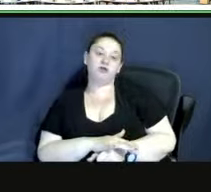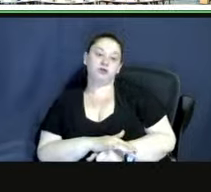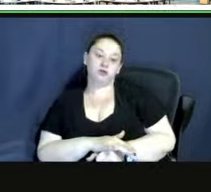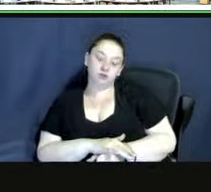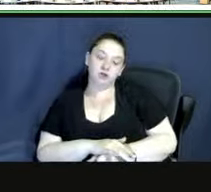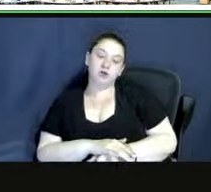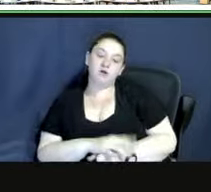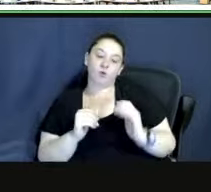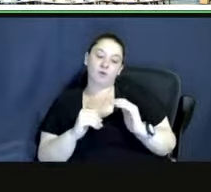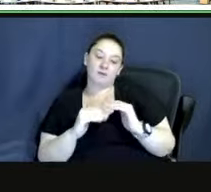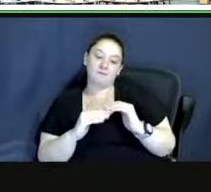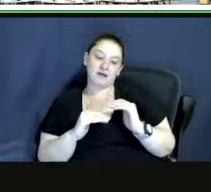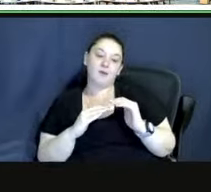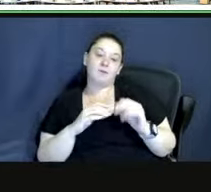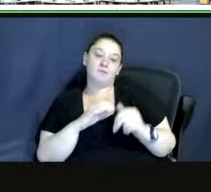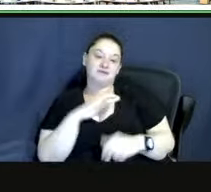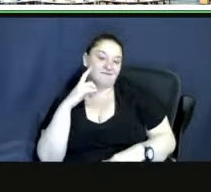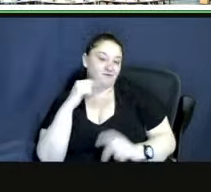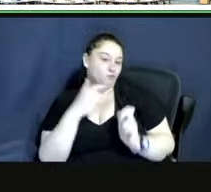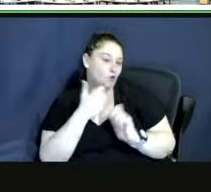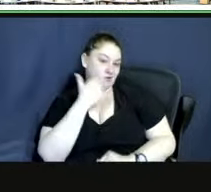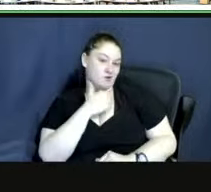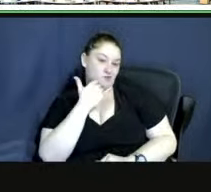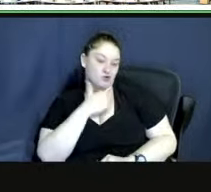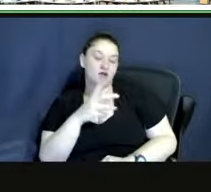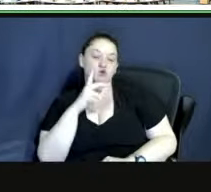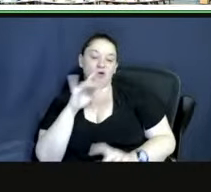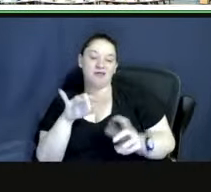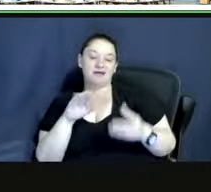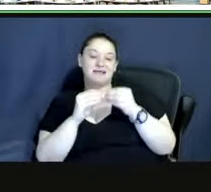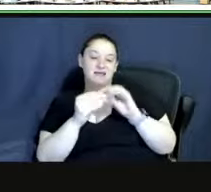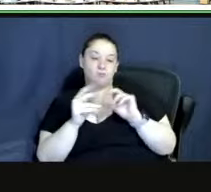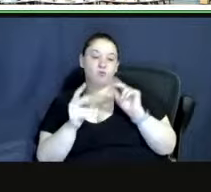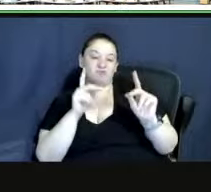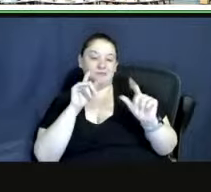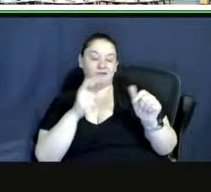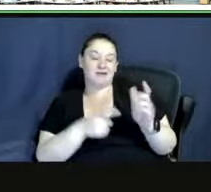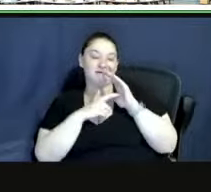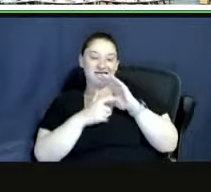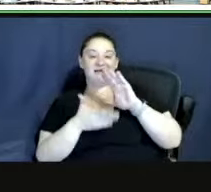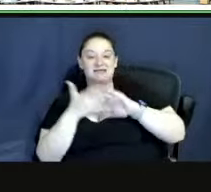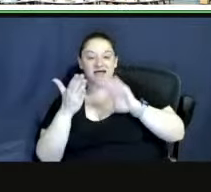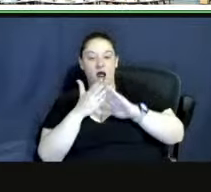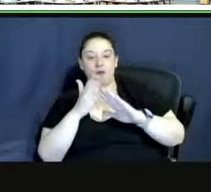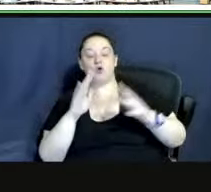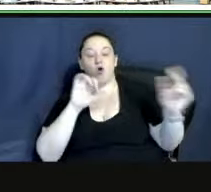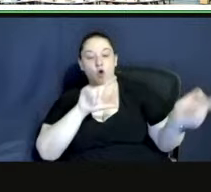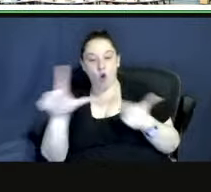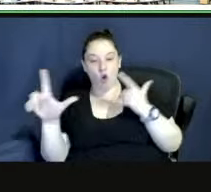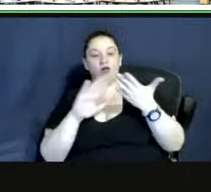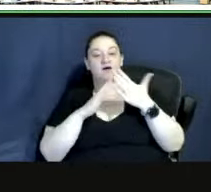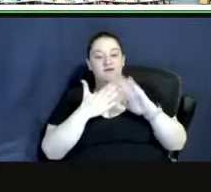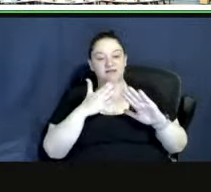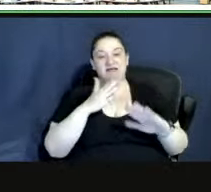day. So that's a number of people it takes to operate the city, all the city fire stations, all the equipment. And at some